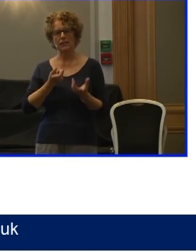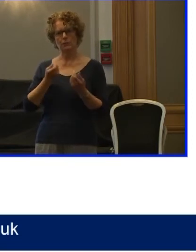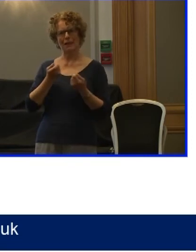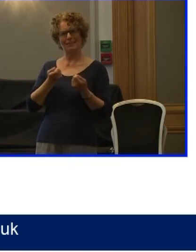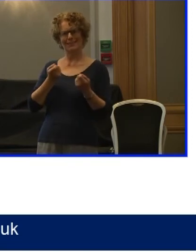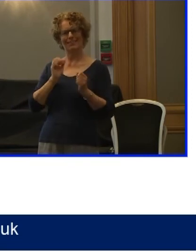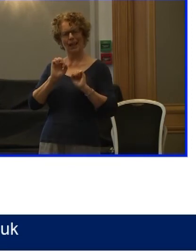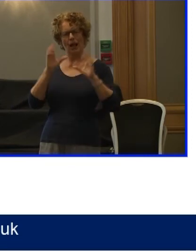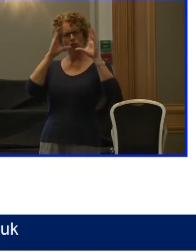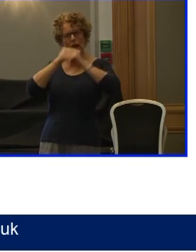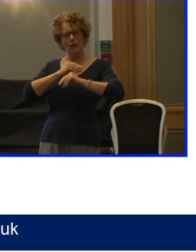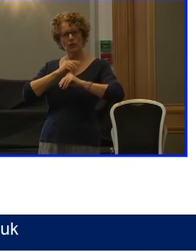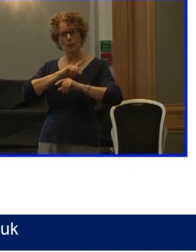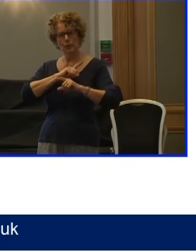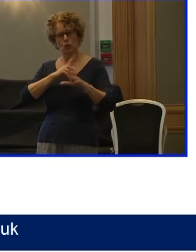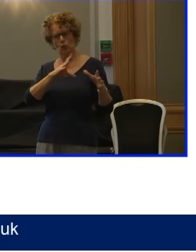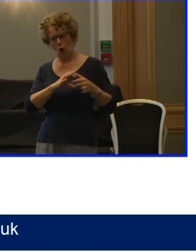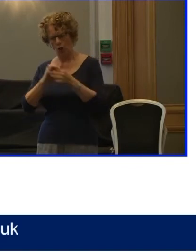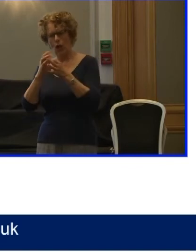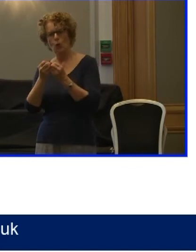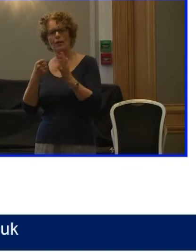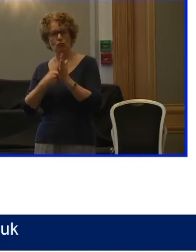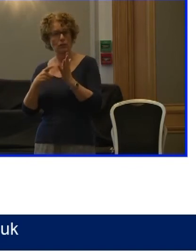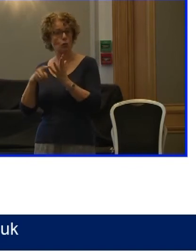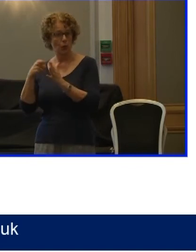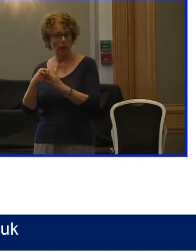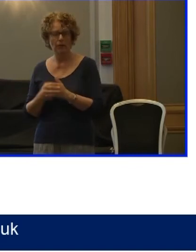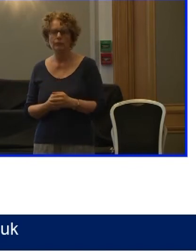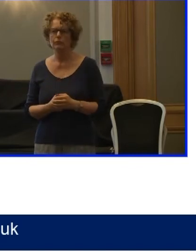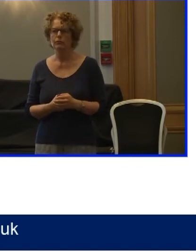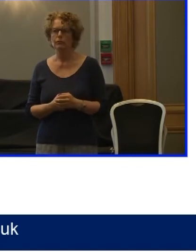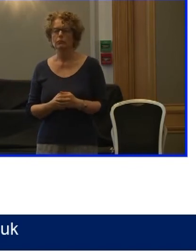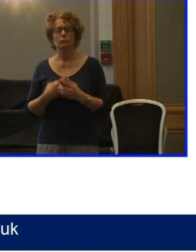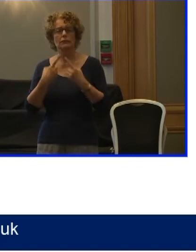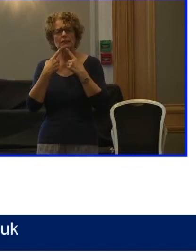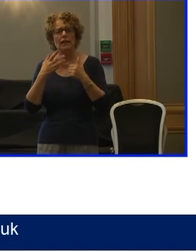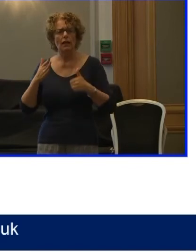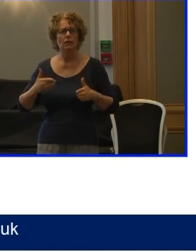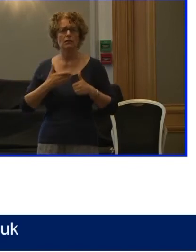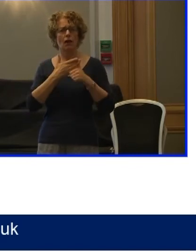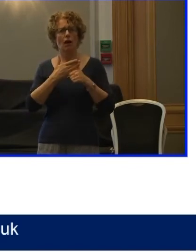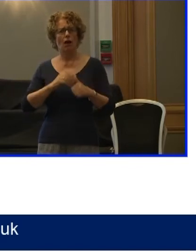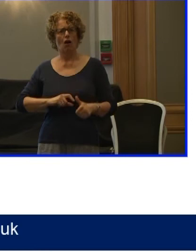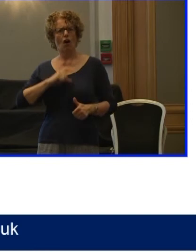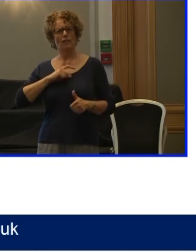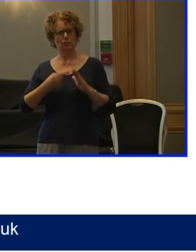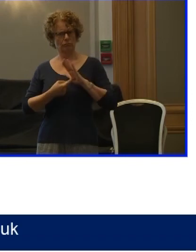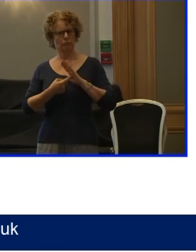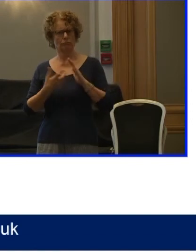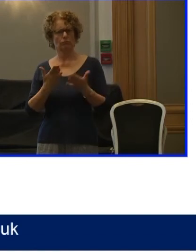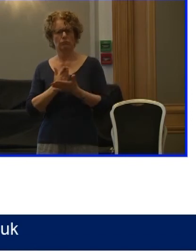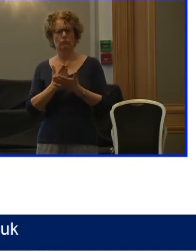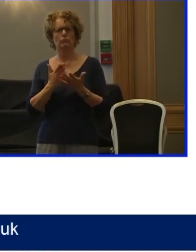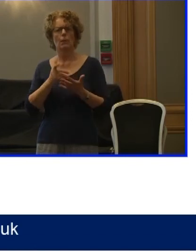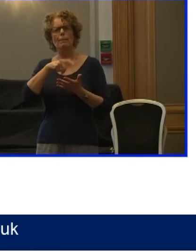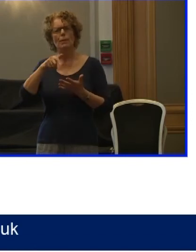loss condition because they've got contact with us. And as we said right at the beginning of the presentation, confidence is really key. People